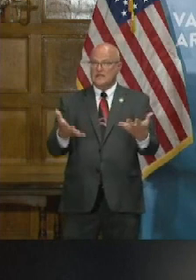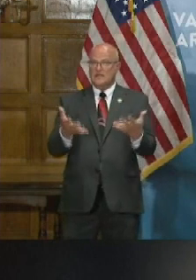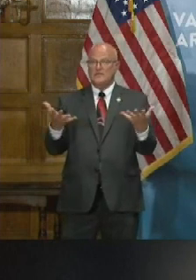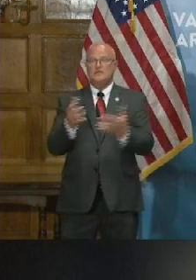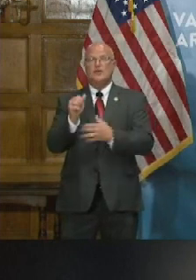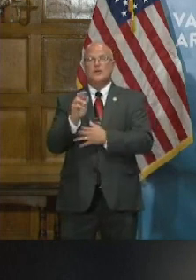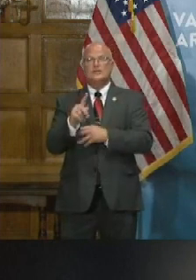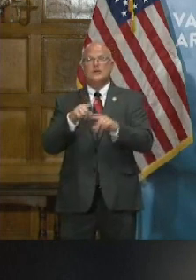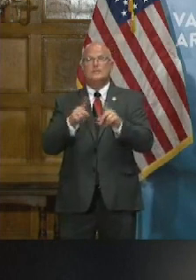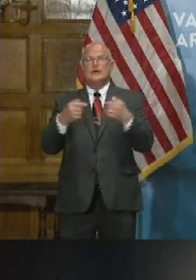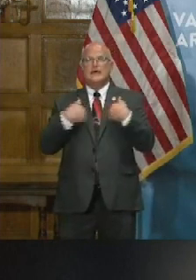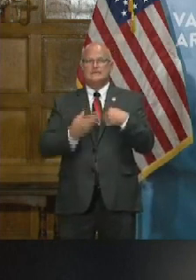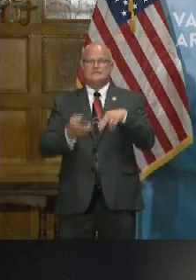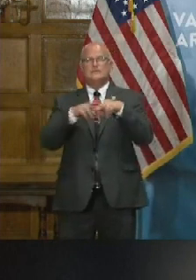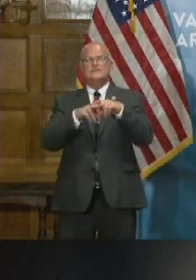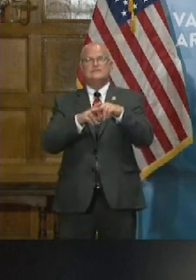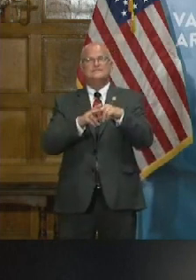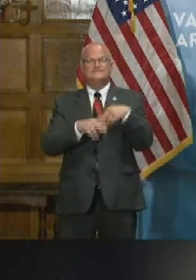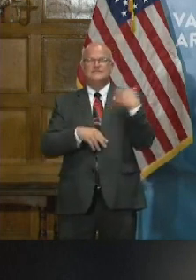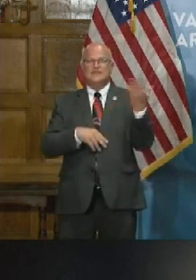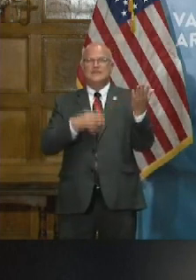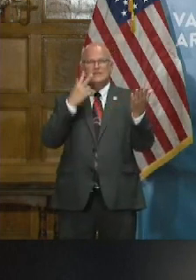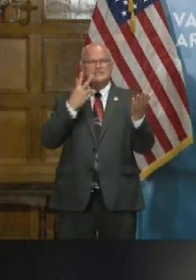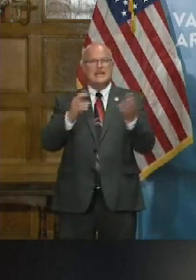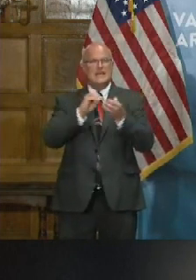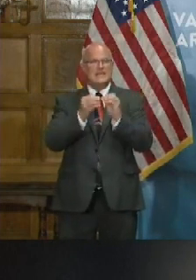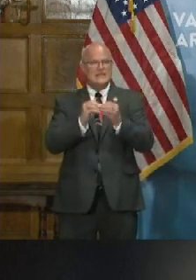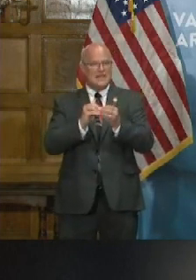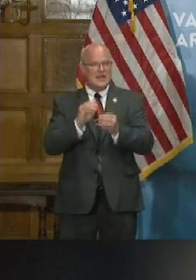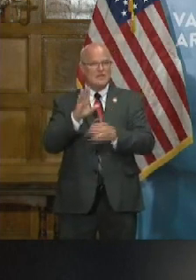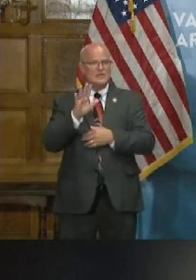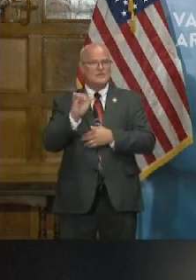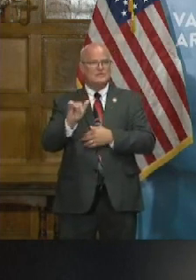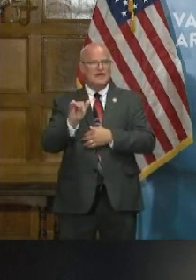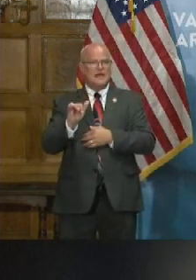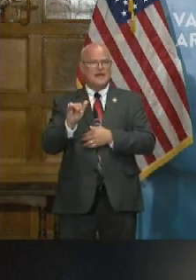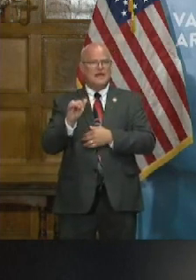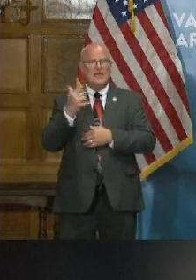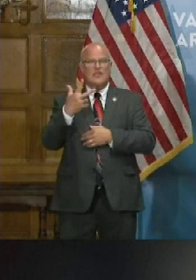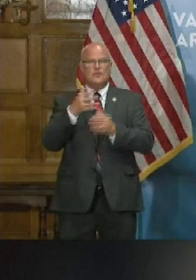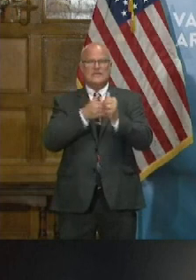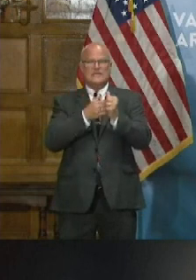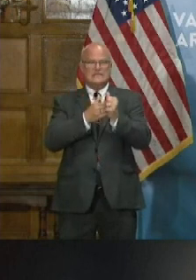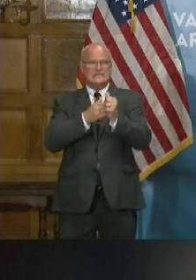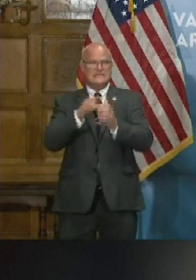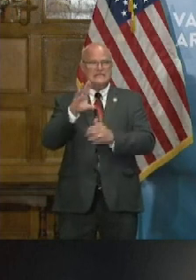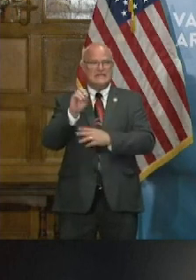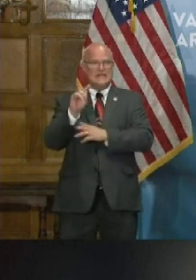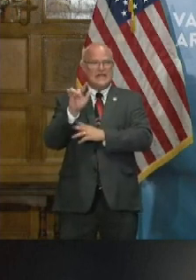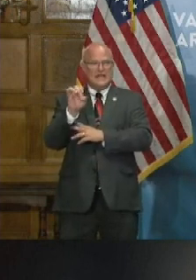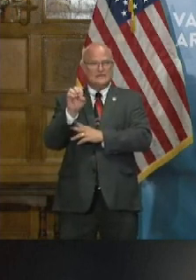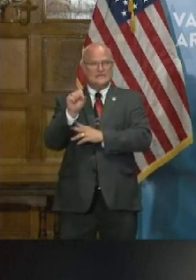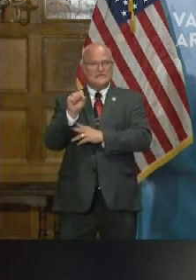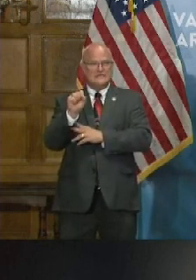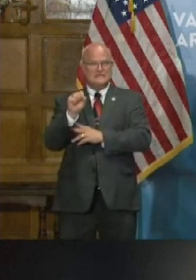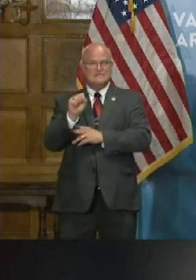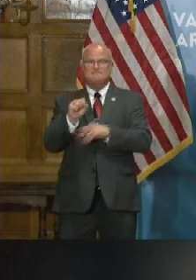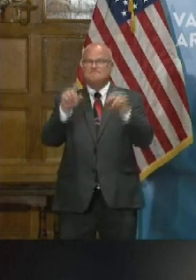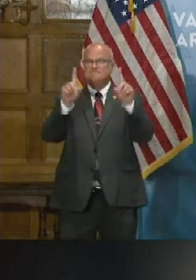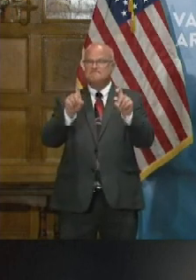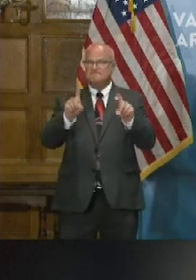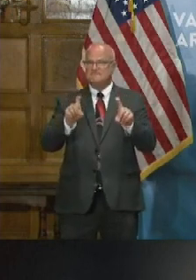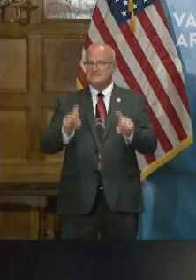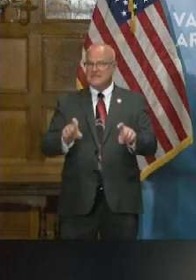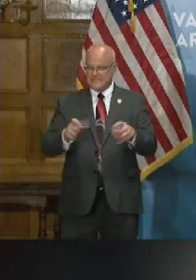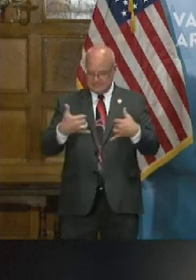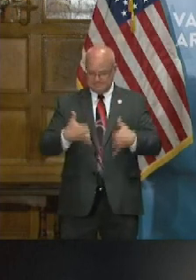in Arkansas. You can see the numbers by the 3 leading counties. Our testing